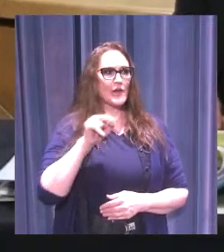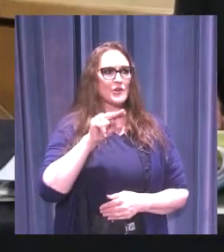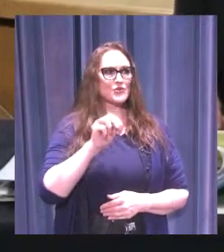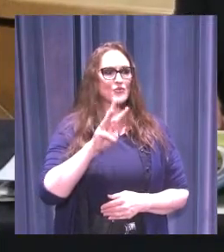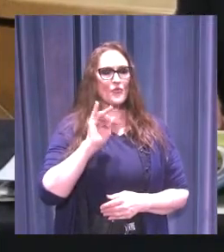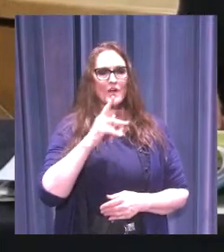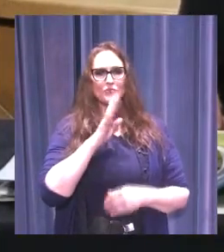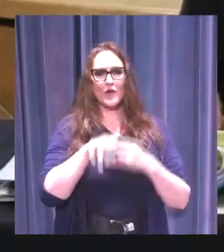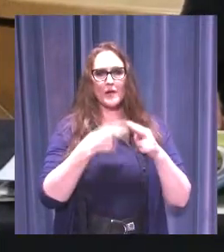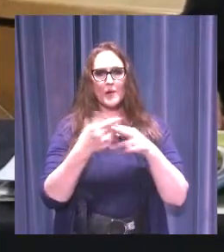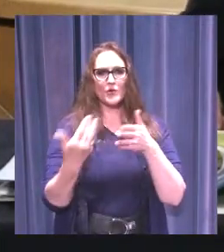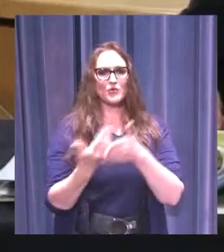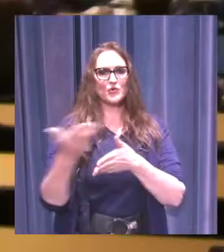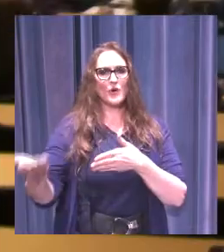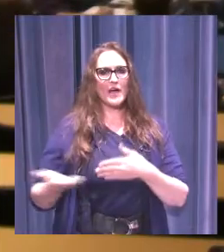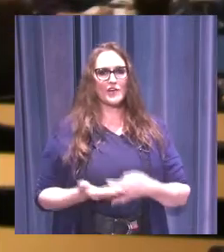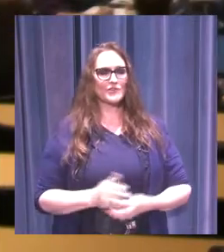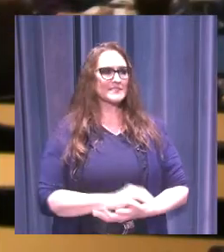hires.